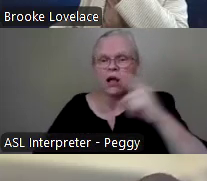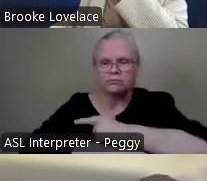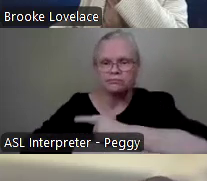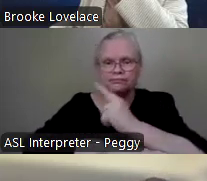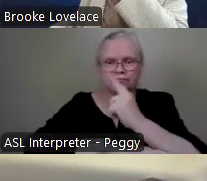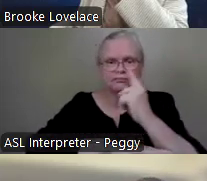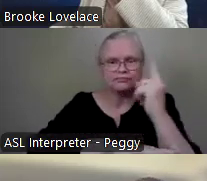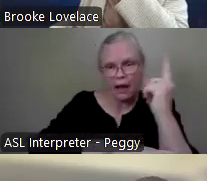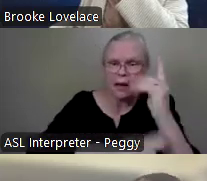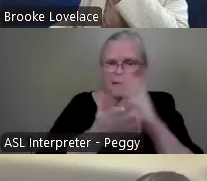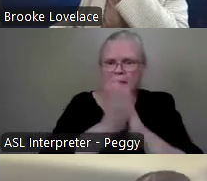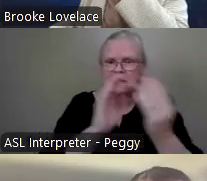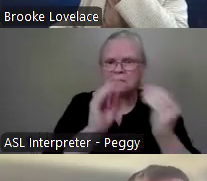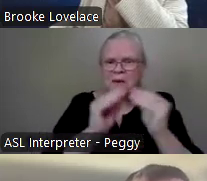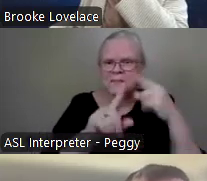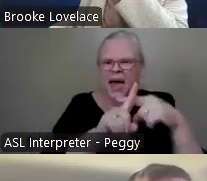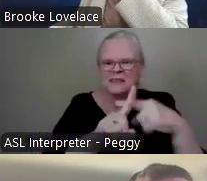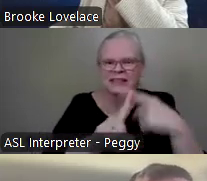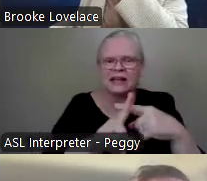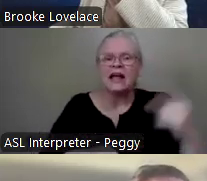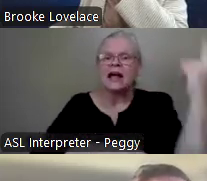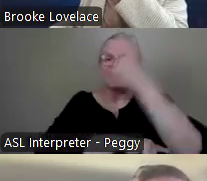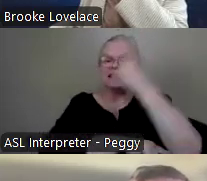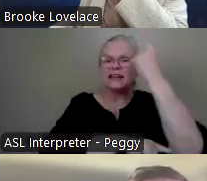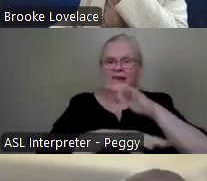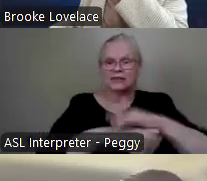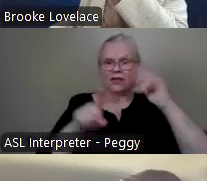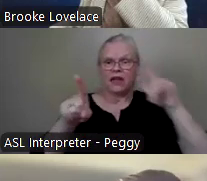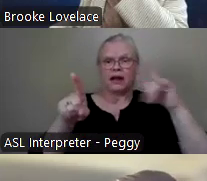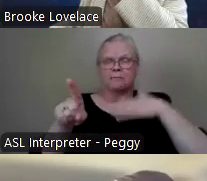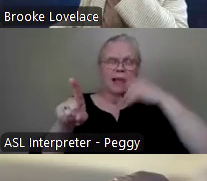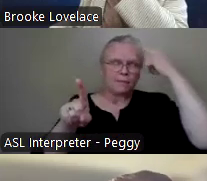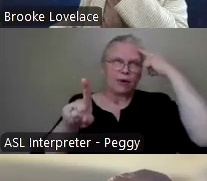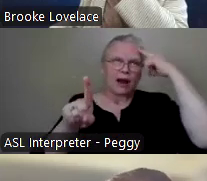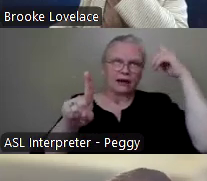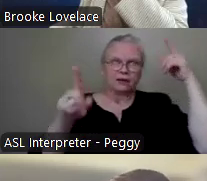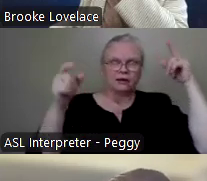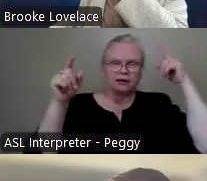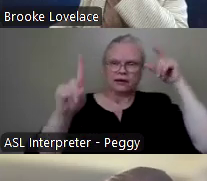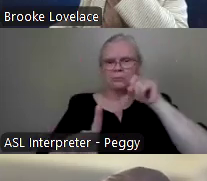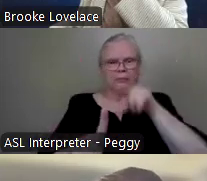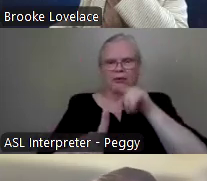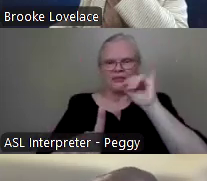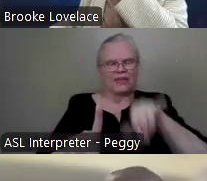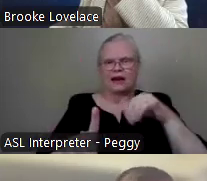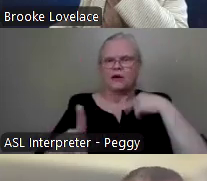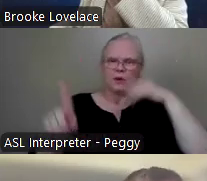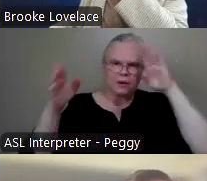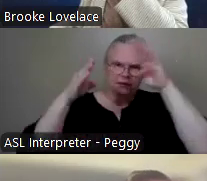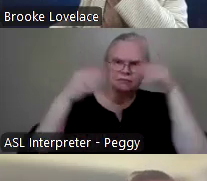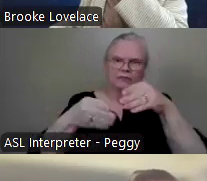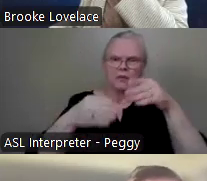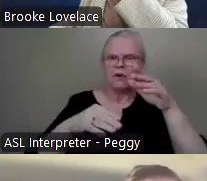for that feedback and the days on the hill. That's exactly where my brain went, Angie, is yes, while we specifically focus on those